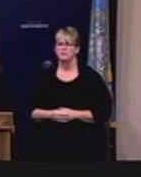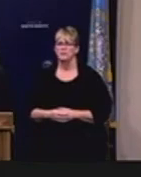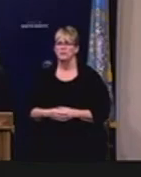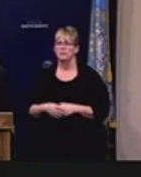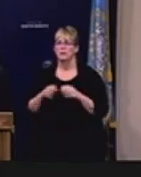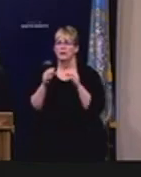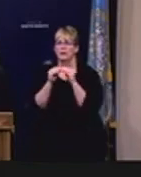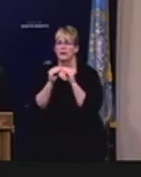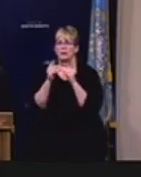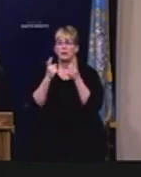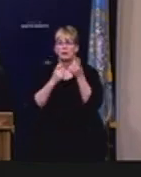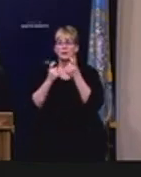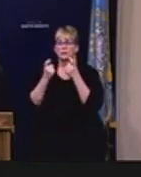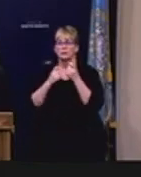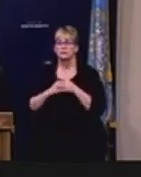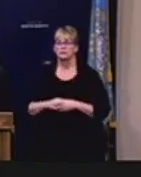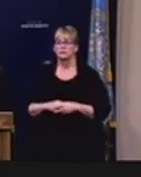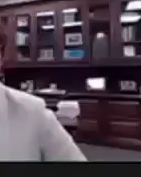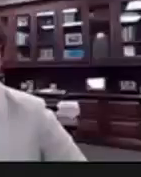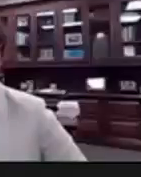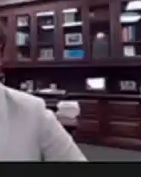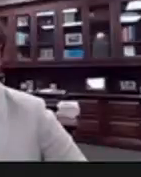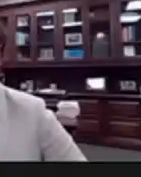Any further questions?